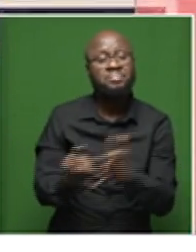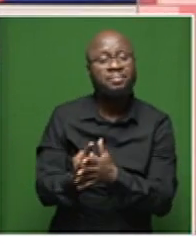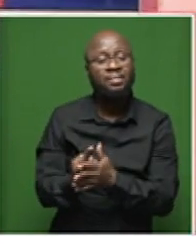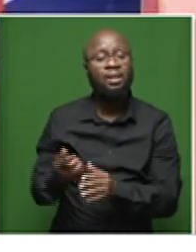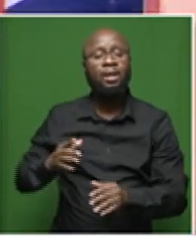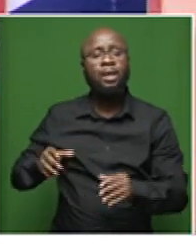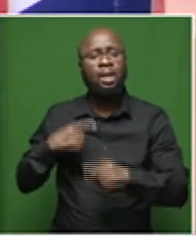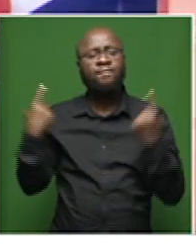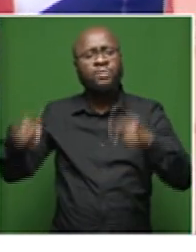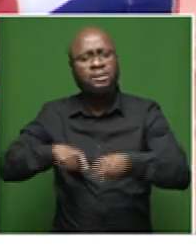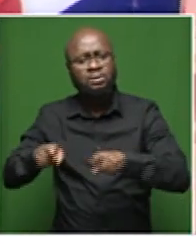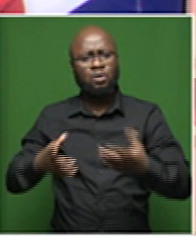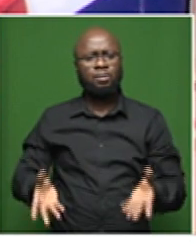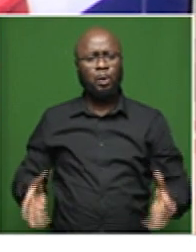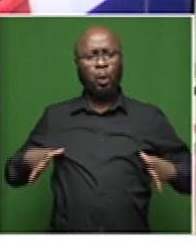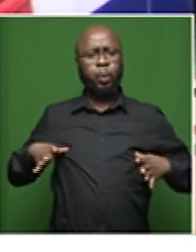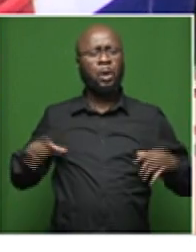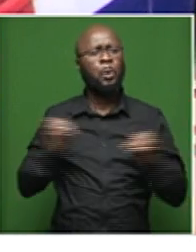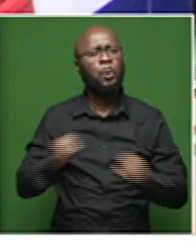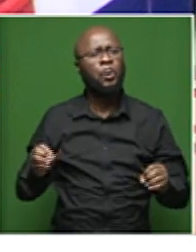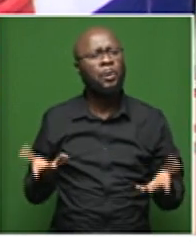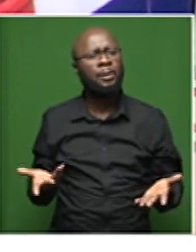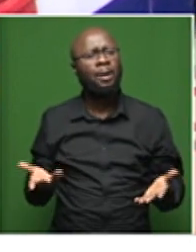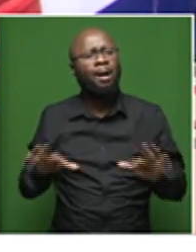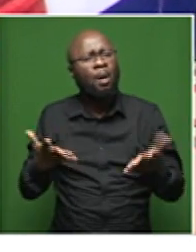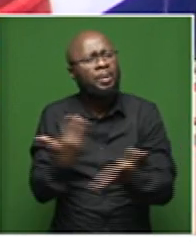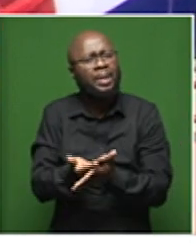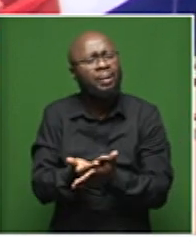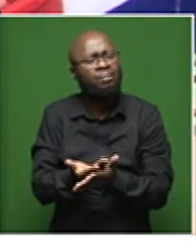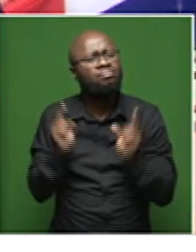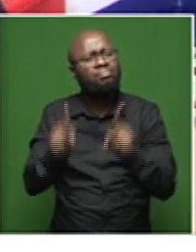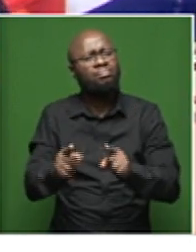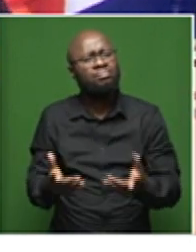is there to make sure that we find out people actually realize they've got high blood pressure?